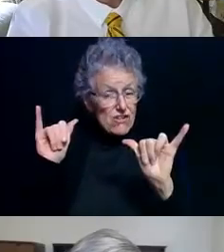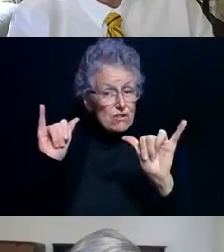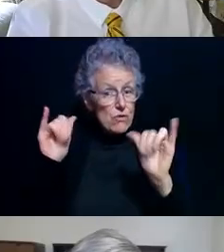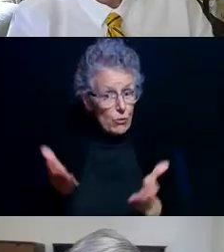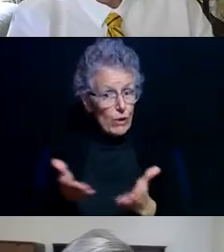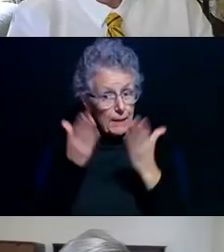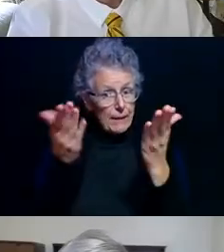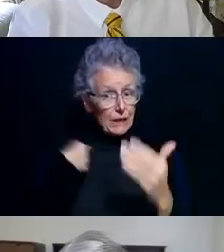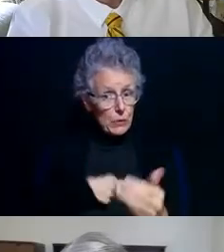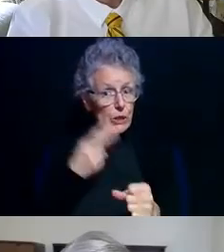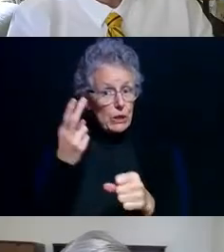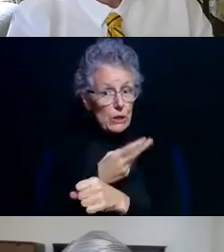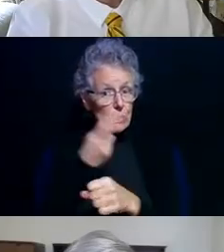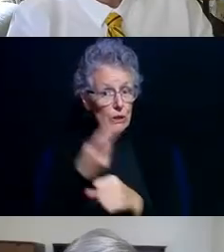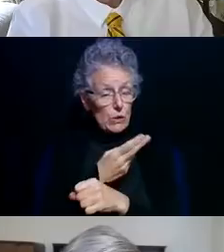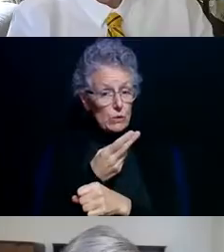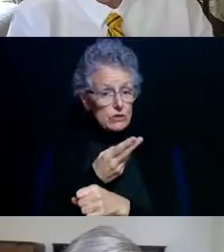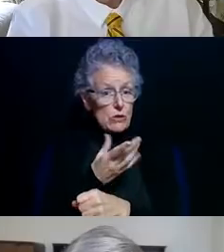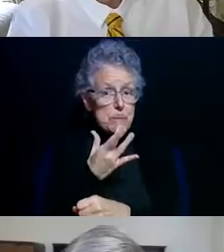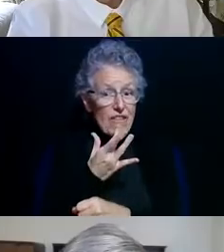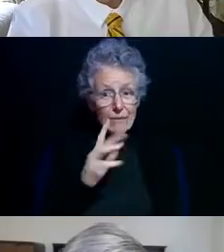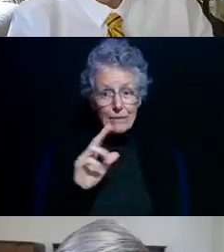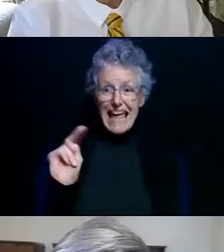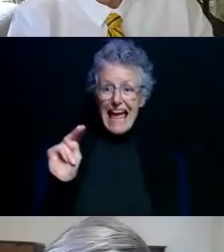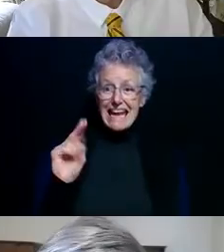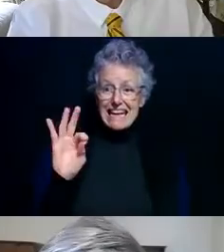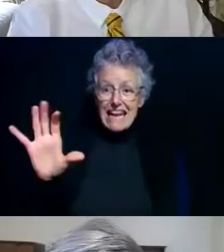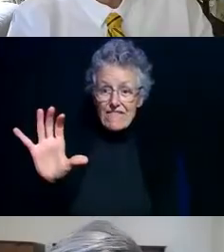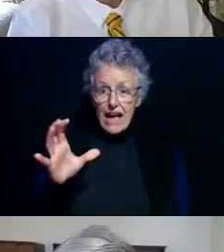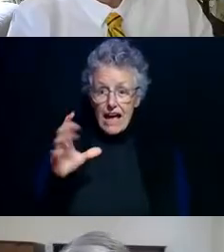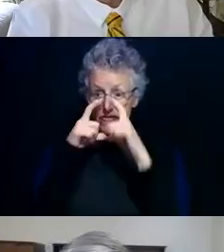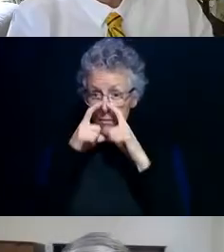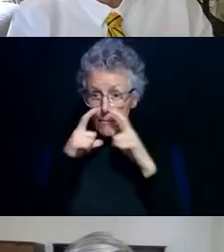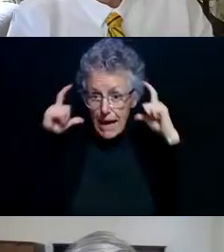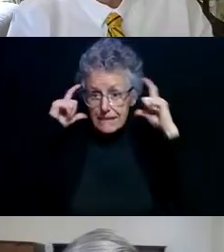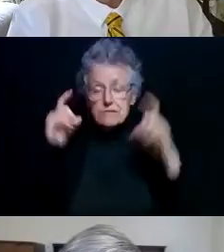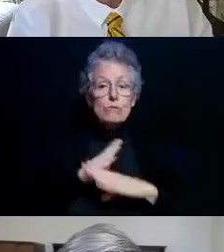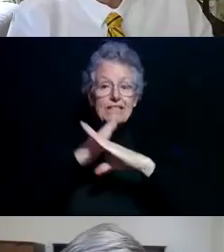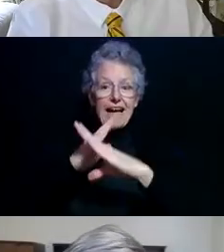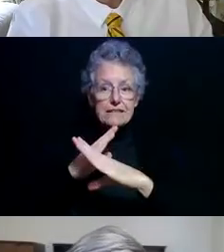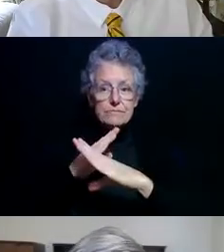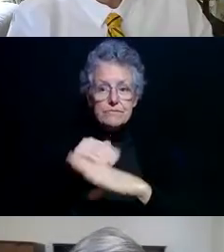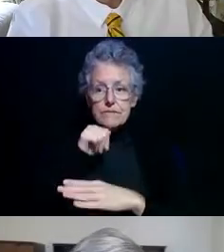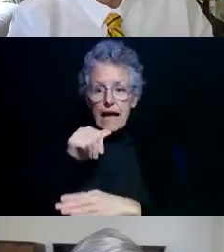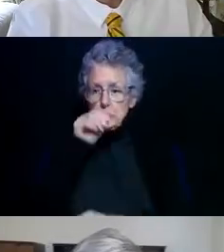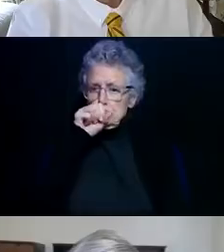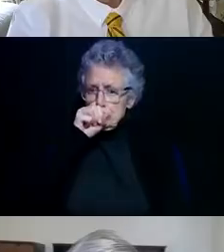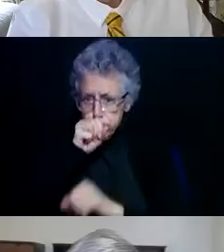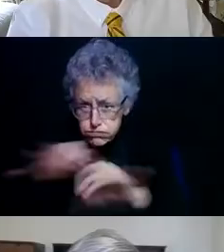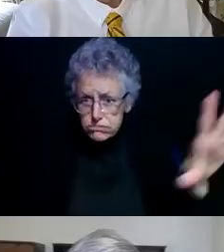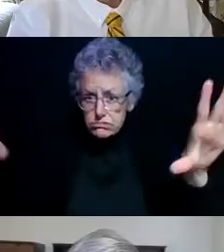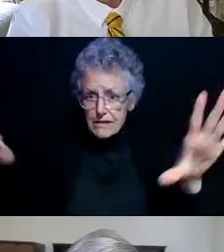use preferably an N95, which would protect you against airborne spread, and